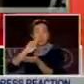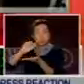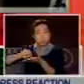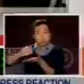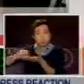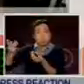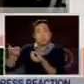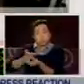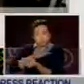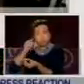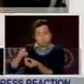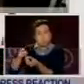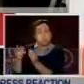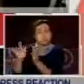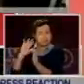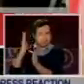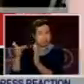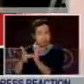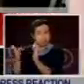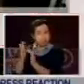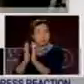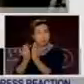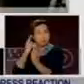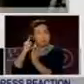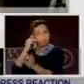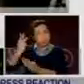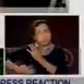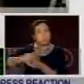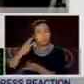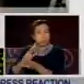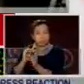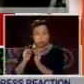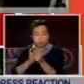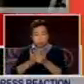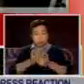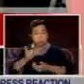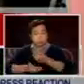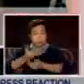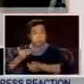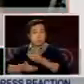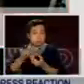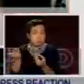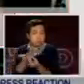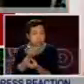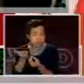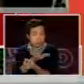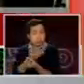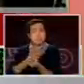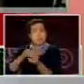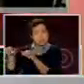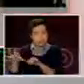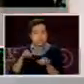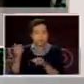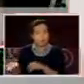considered the Bible for the whole world on impeachment process in a democracy. My standard is very